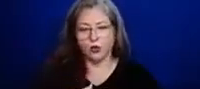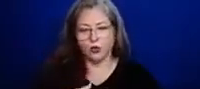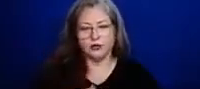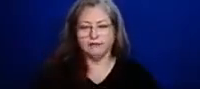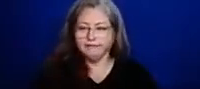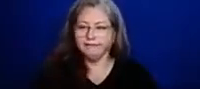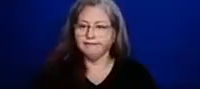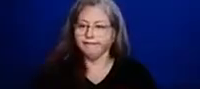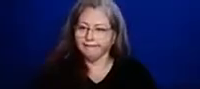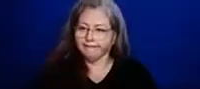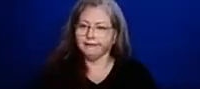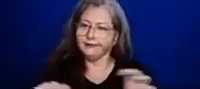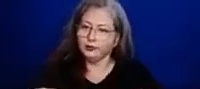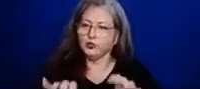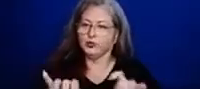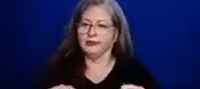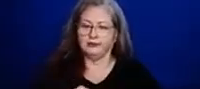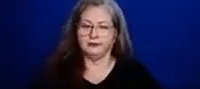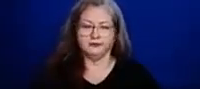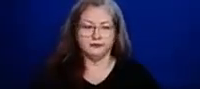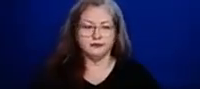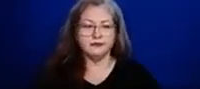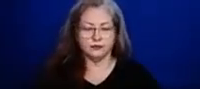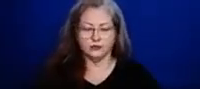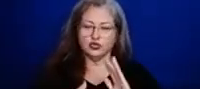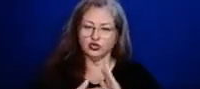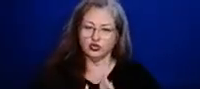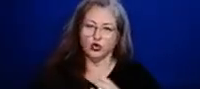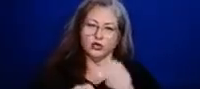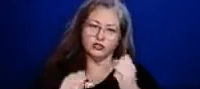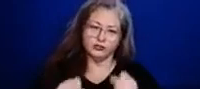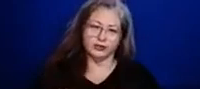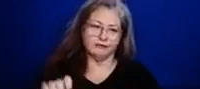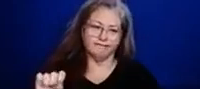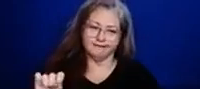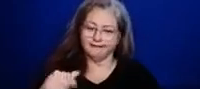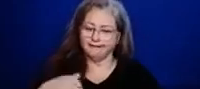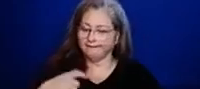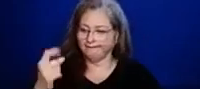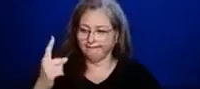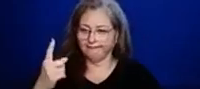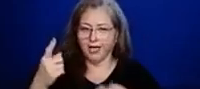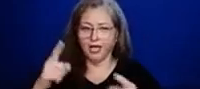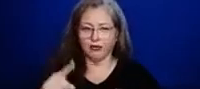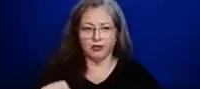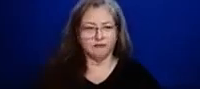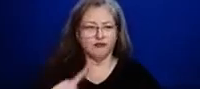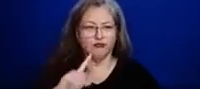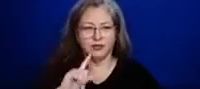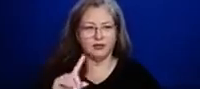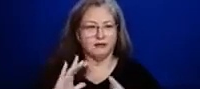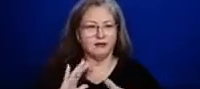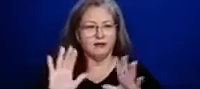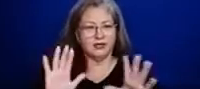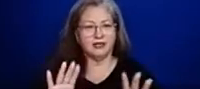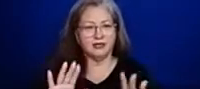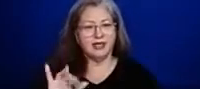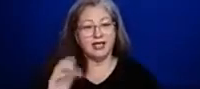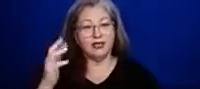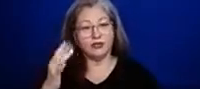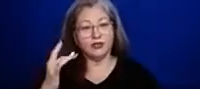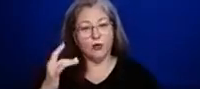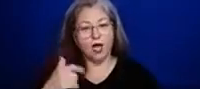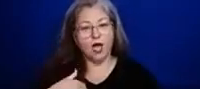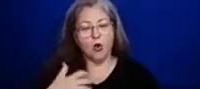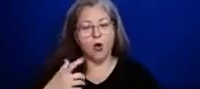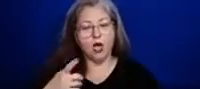it. Yeah, to show our strength. No, I know, I agree. It's fantastic. And that is the reason why I wanted